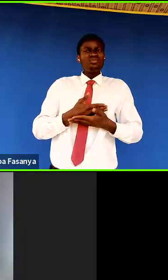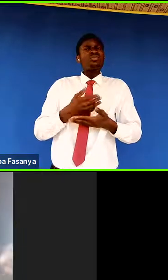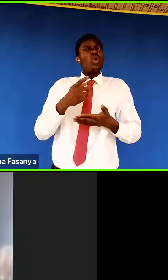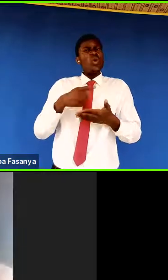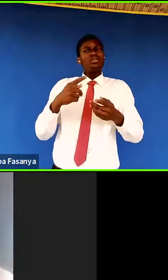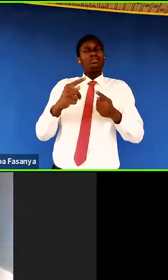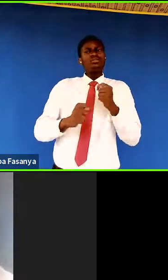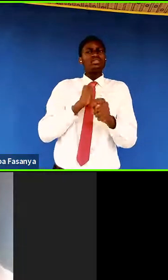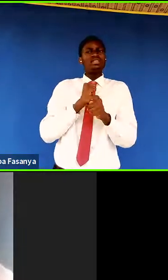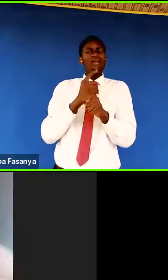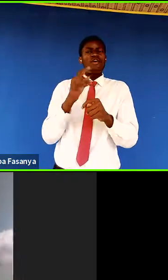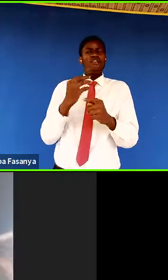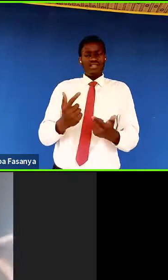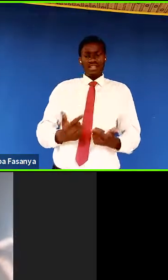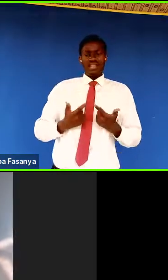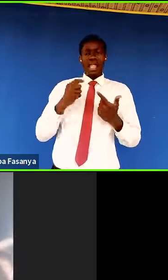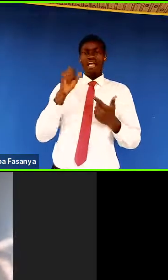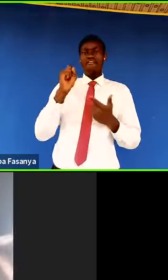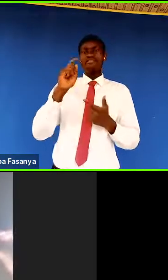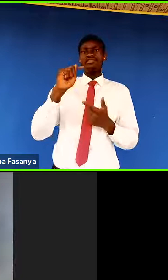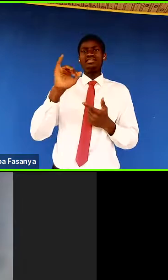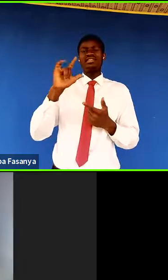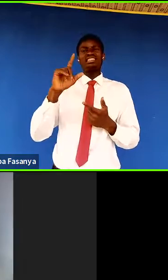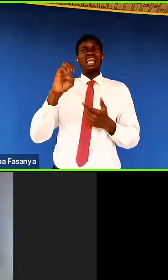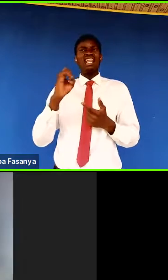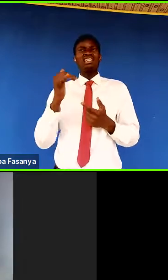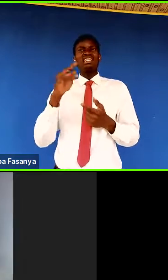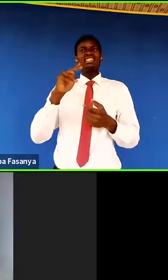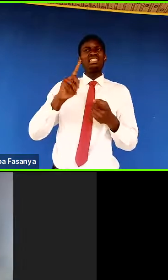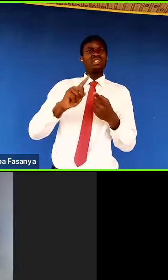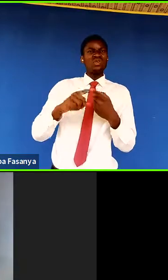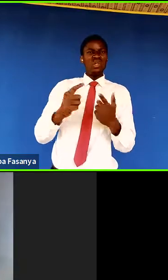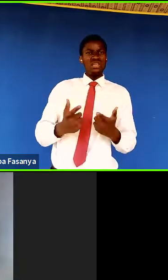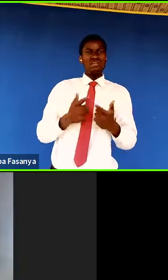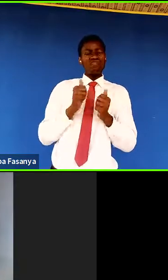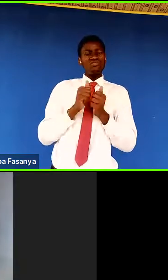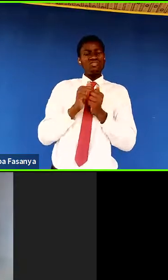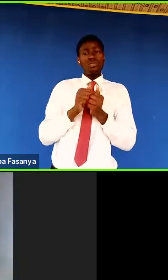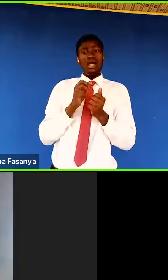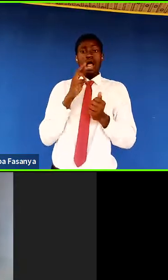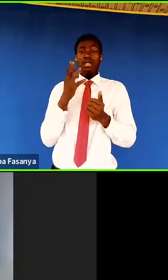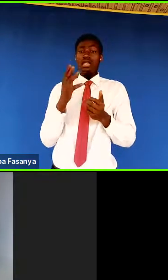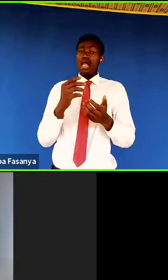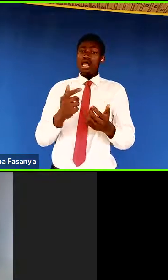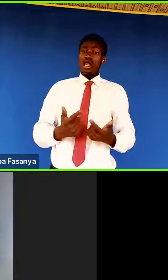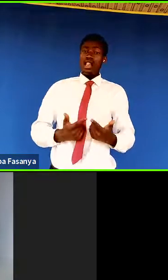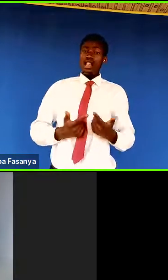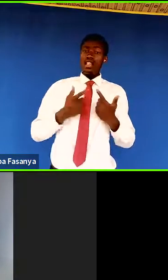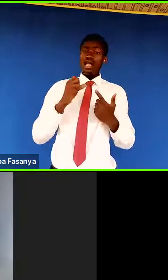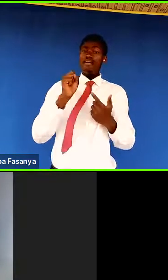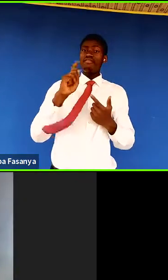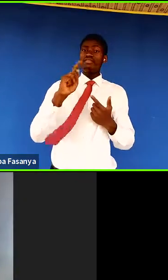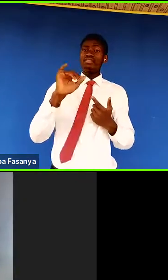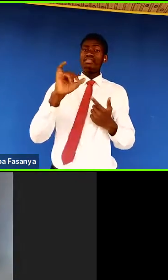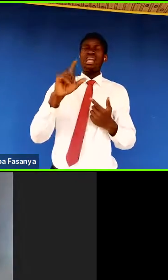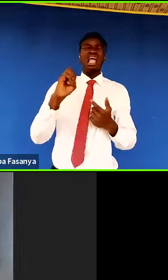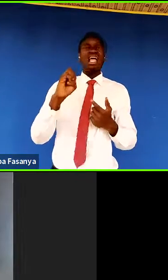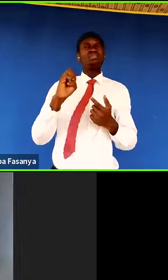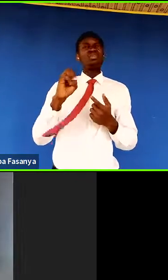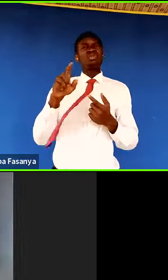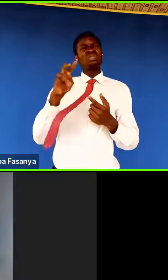they can have smooth conception. Are there lifestyle habits you want to recommend for new couples? All right. Or couples going